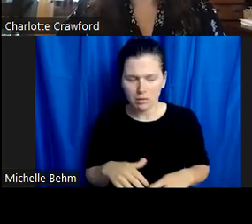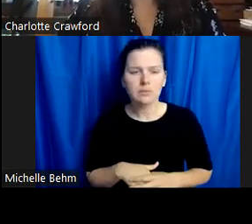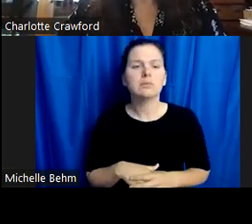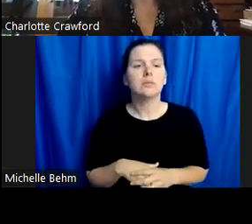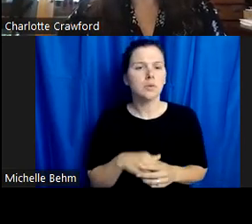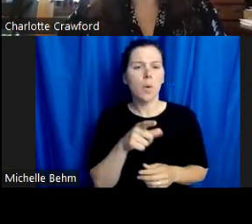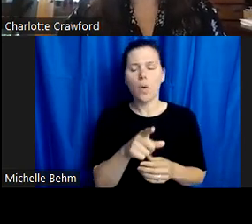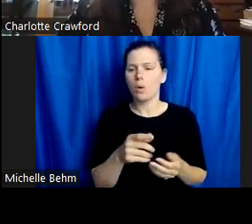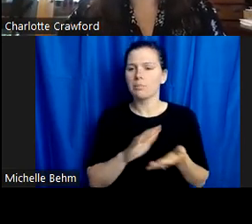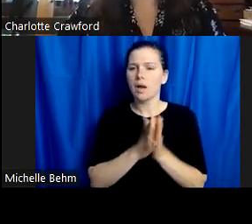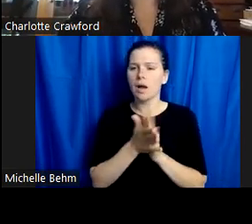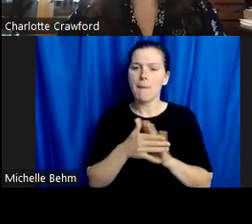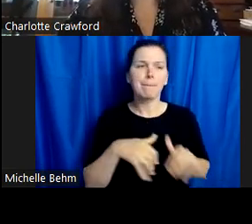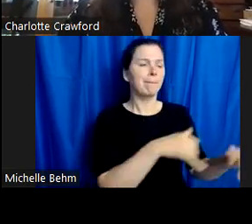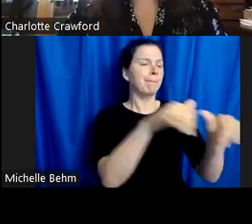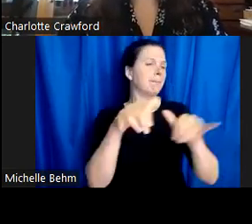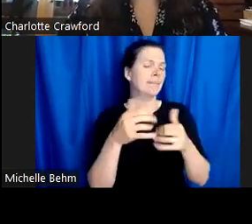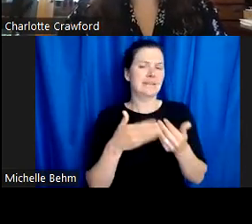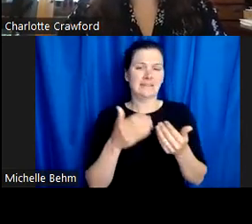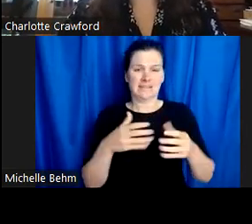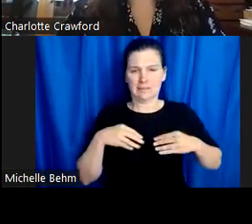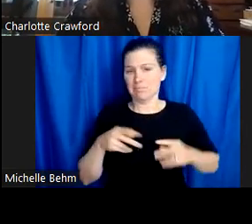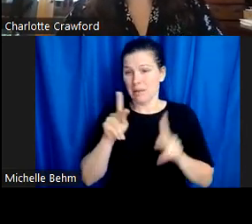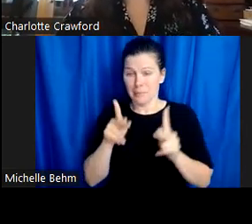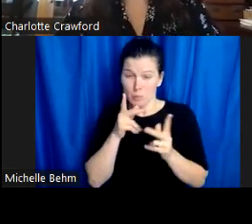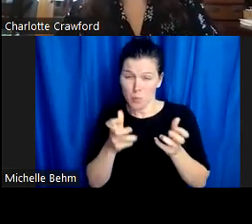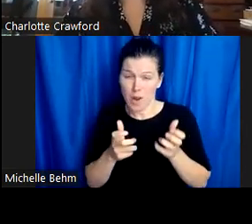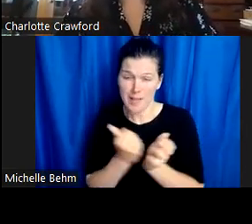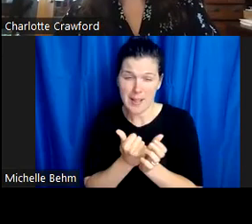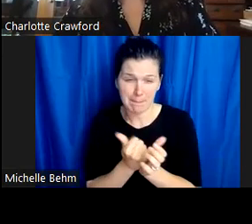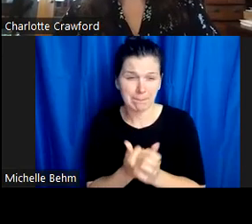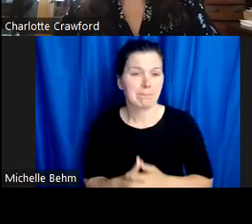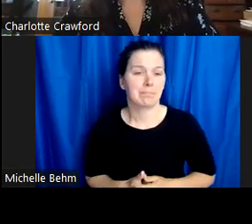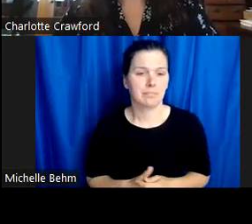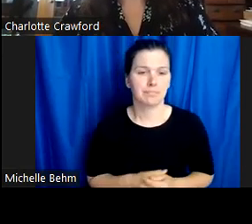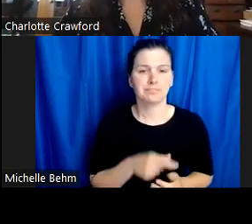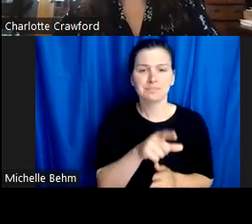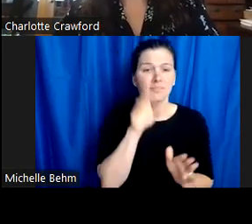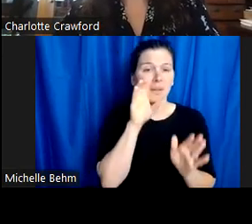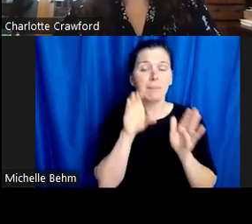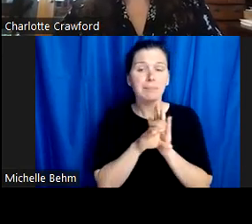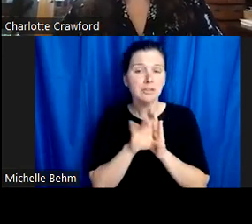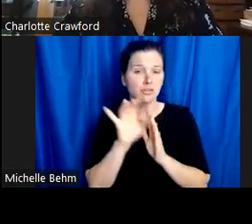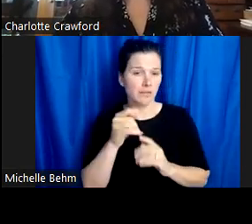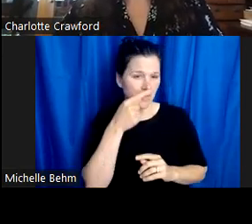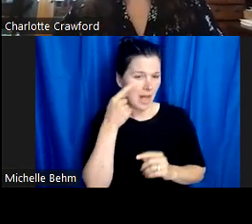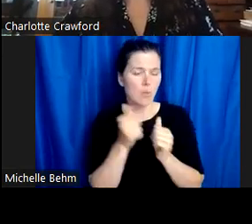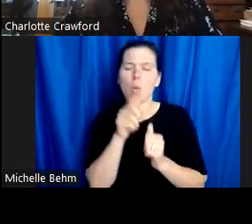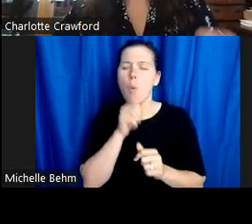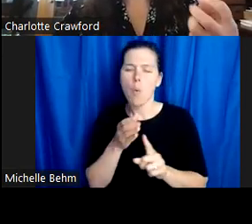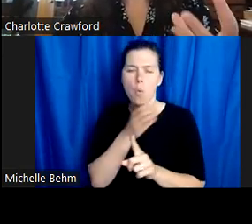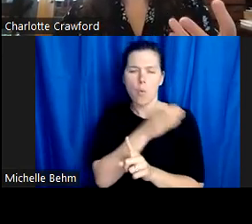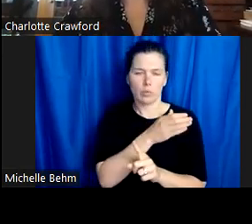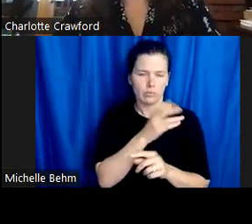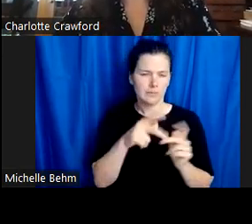accepted by people who want to help. This is just a picture of the nasal mucosa with the old atomizer. So you can see how